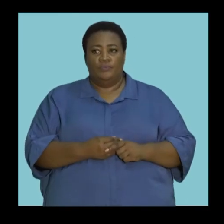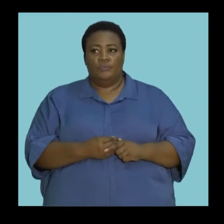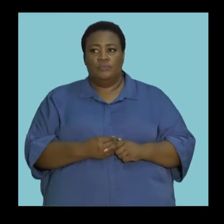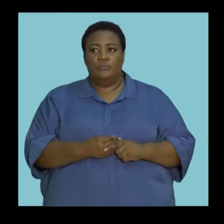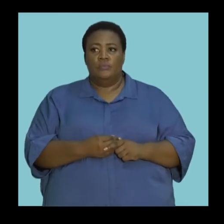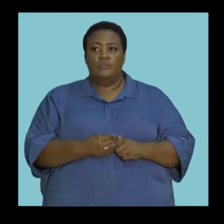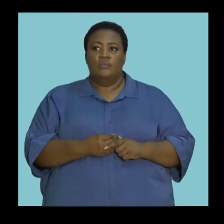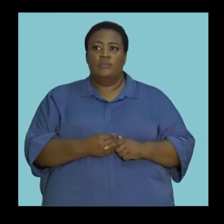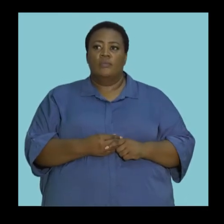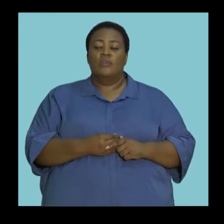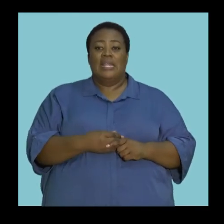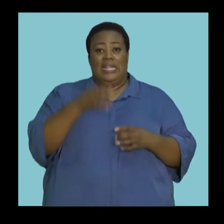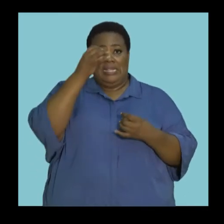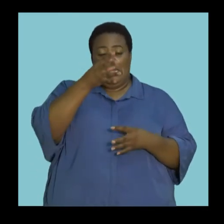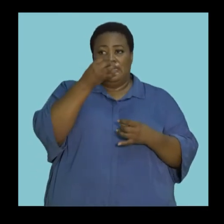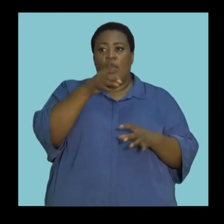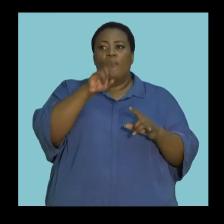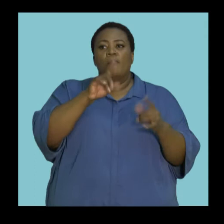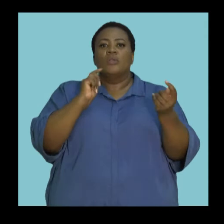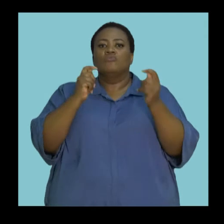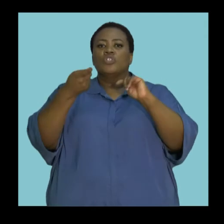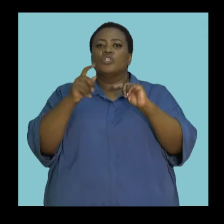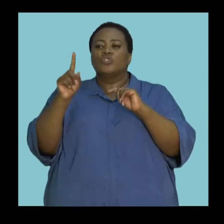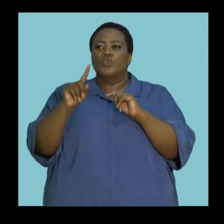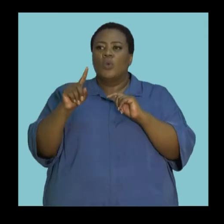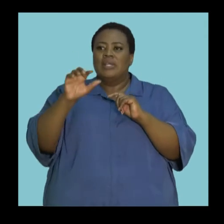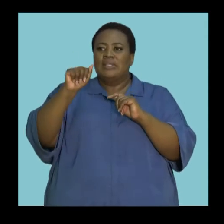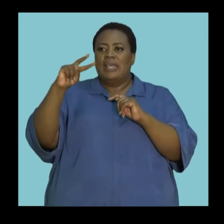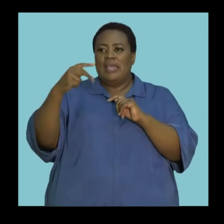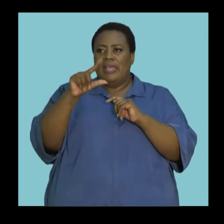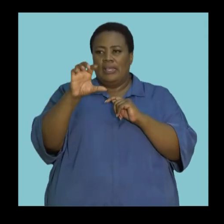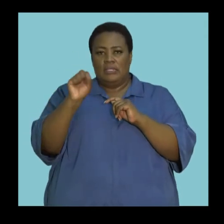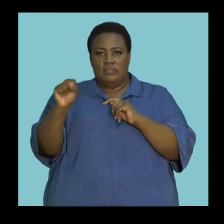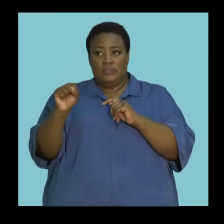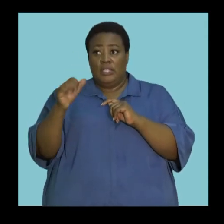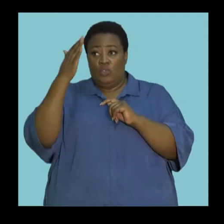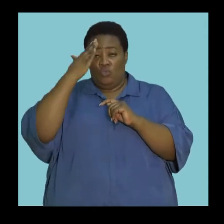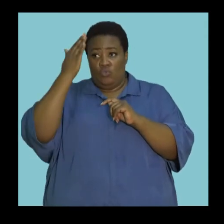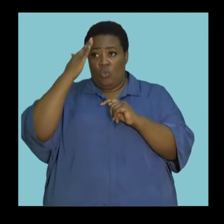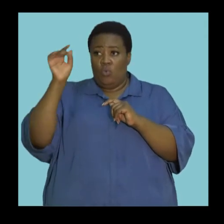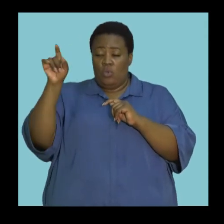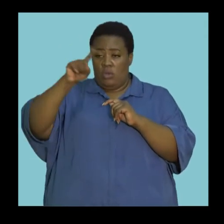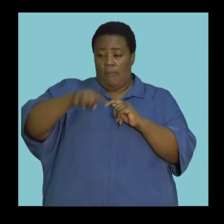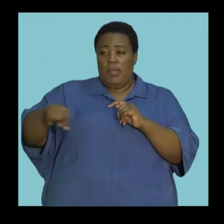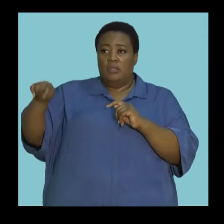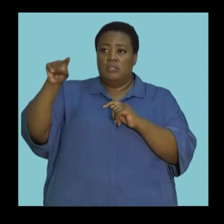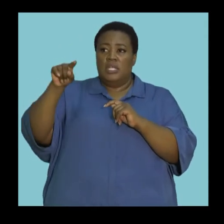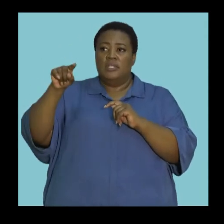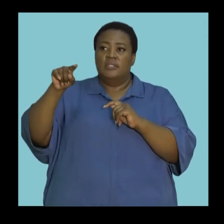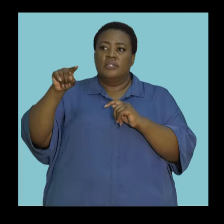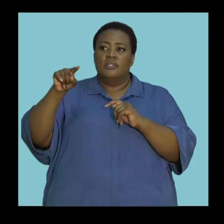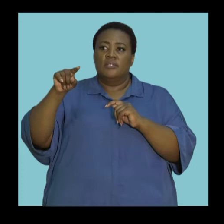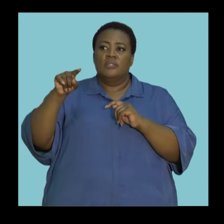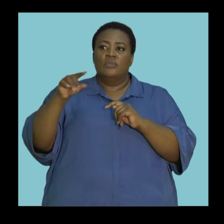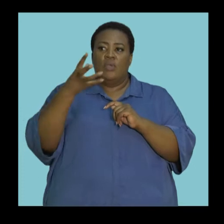then need to convert the data to angles. And you know that in a pie chart, in a circle,